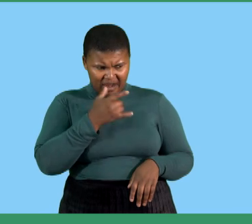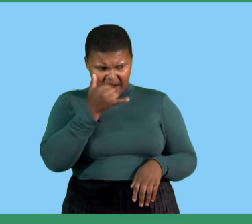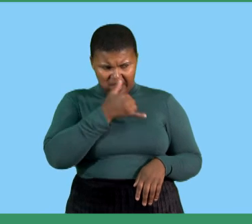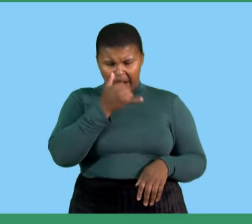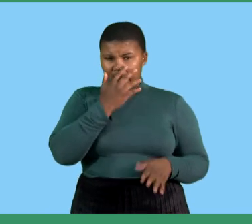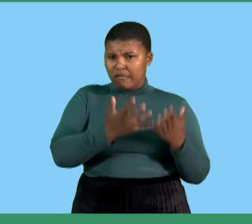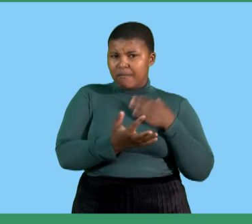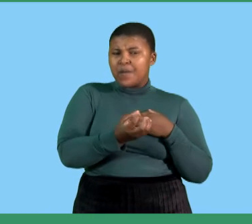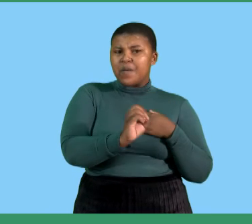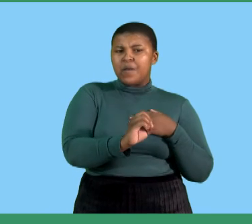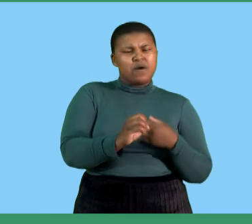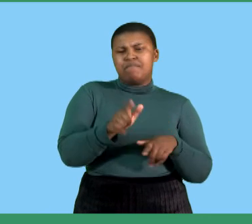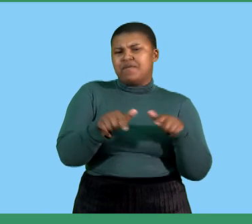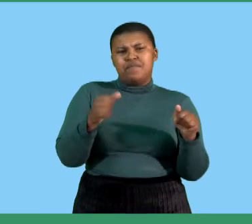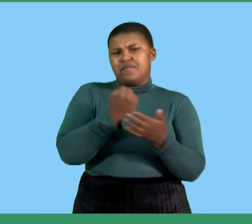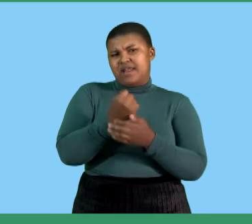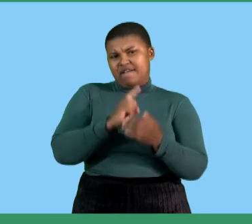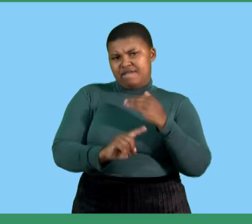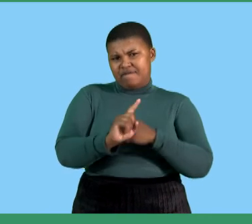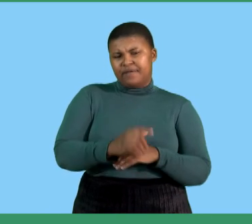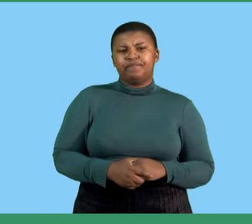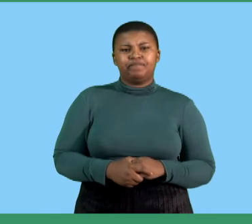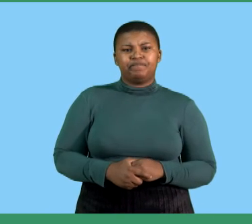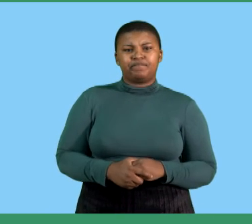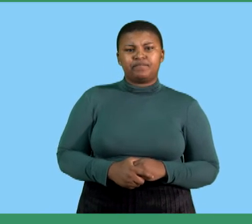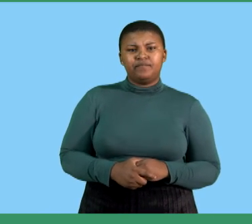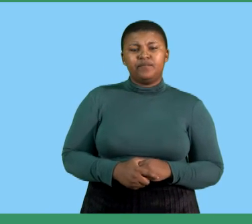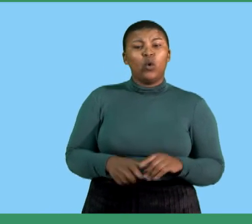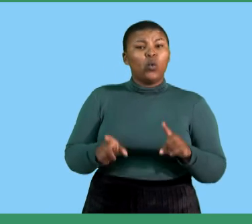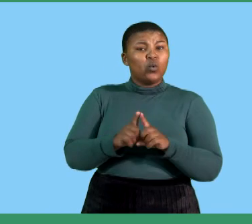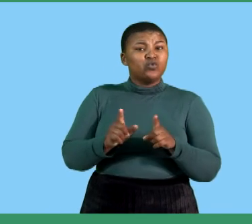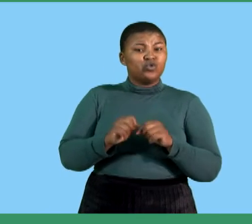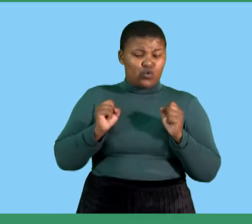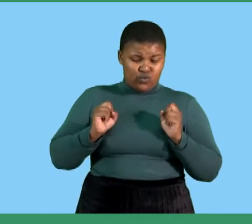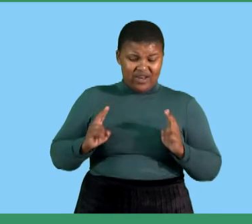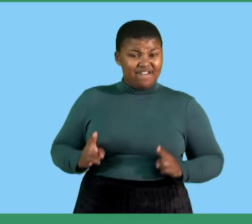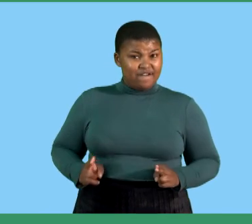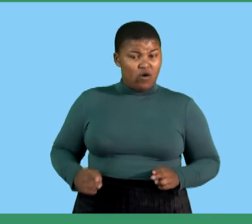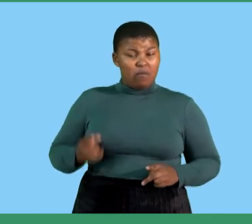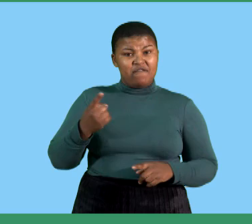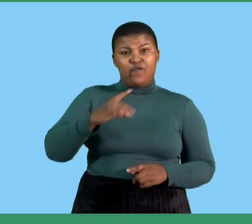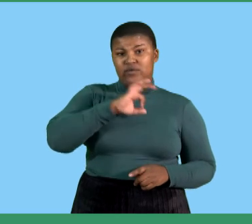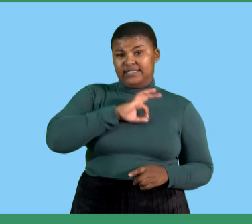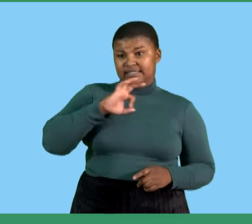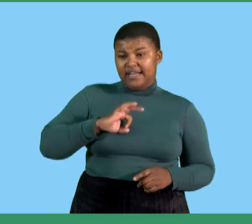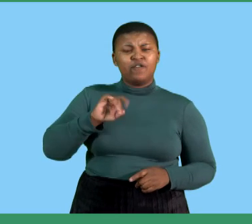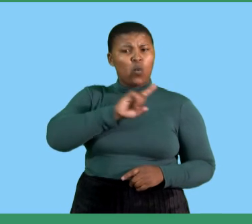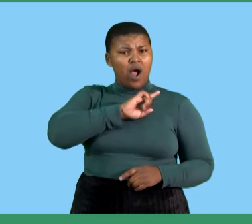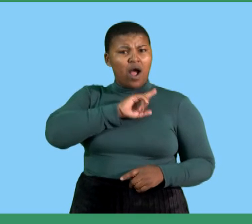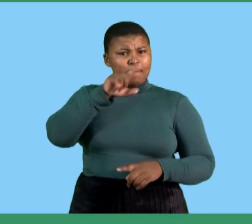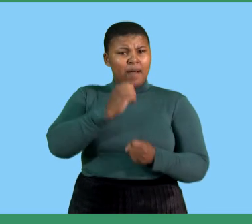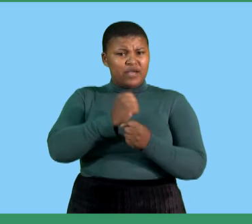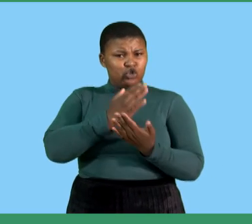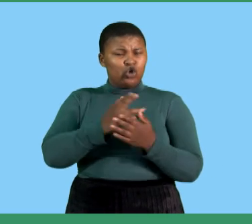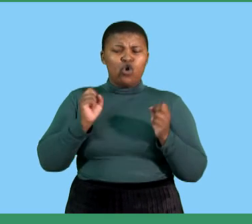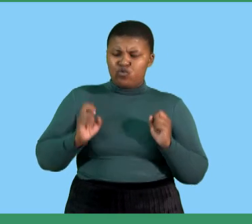the appearance of the building and the uniforms of employees, because they look presentable. When they come there, they look